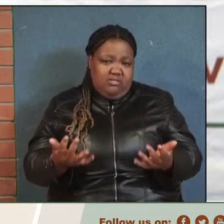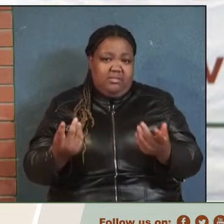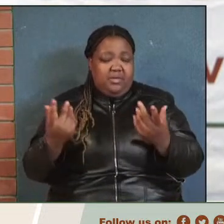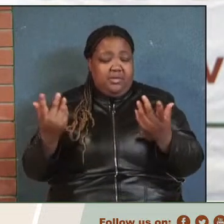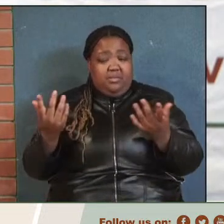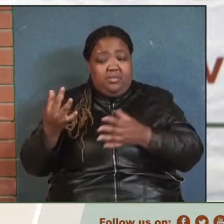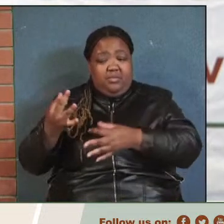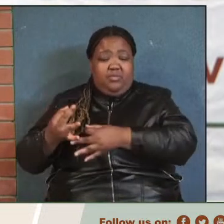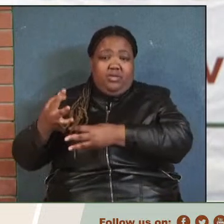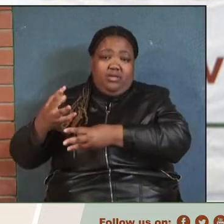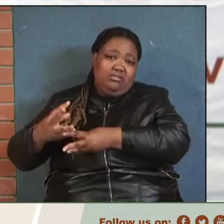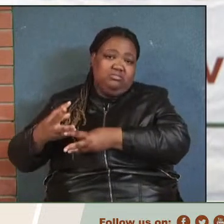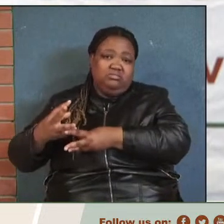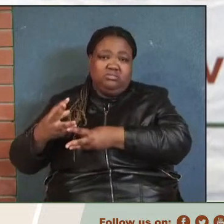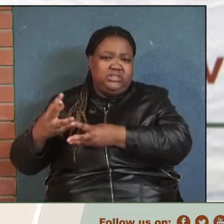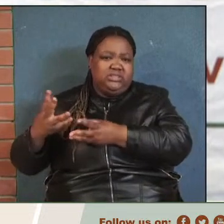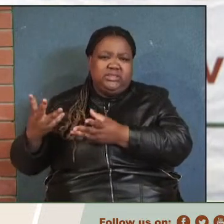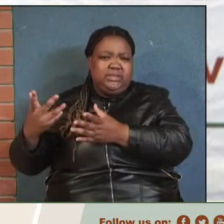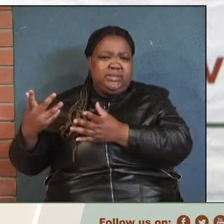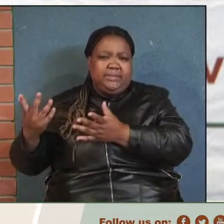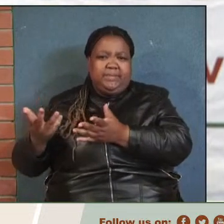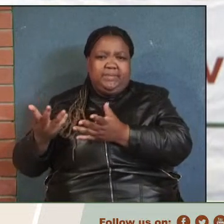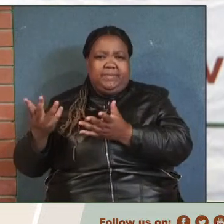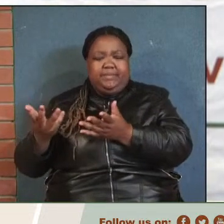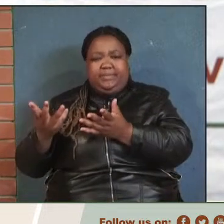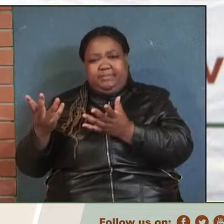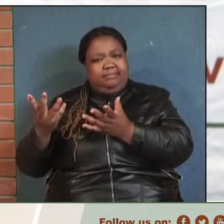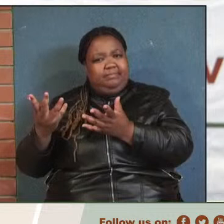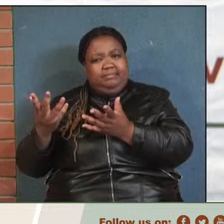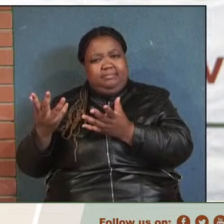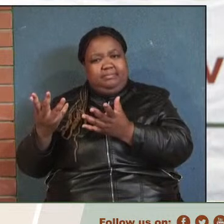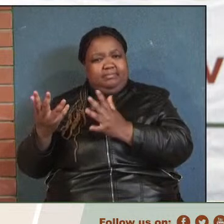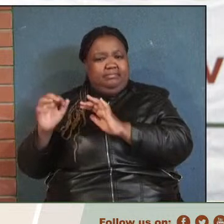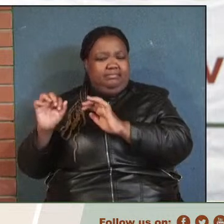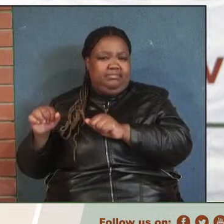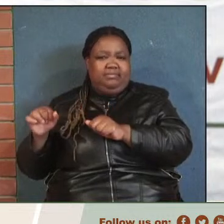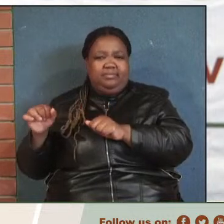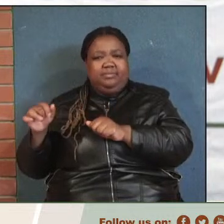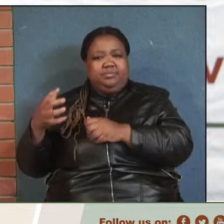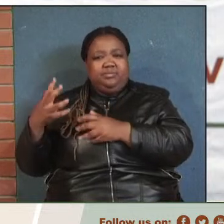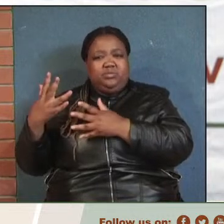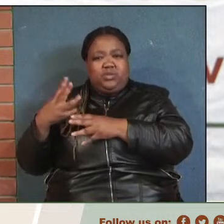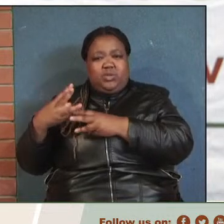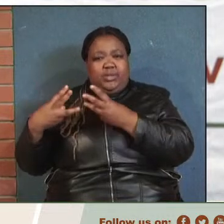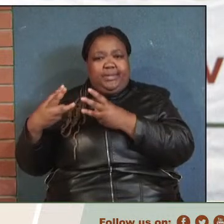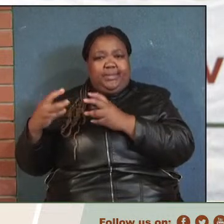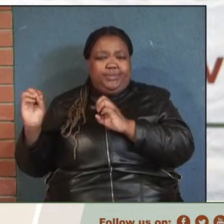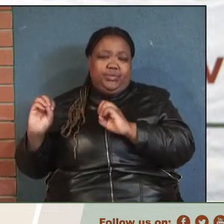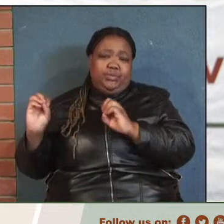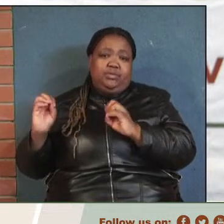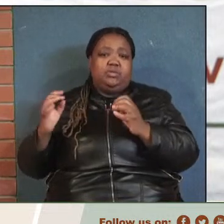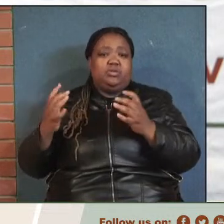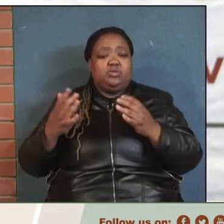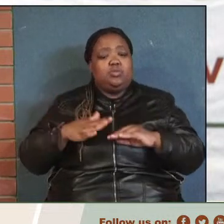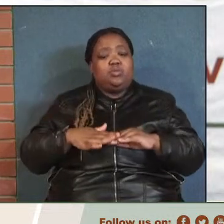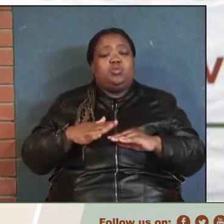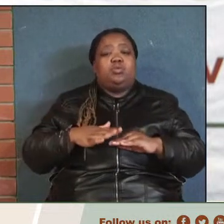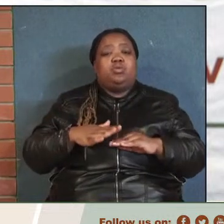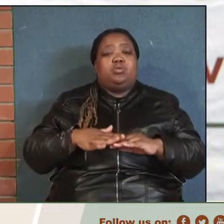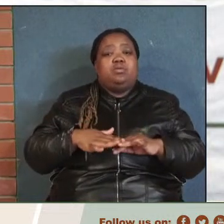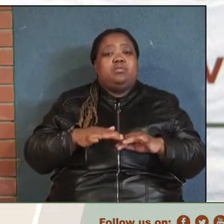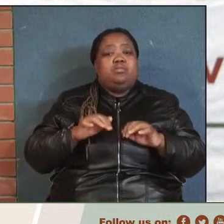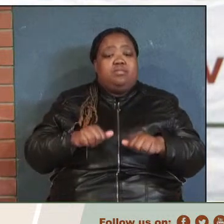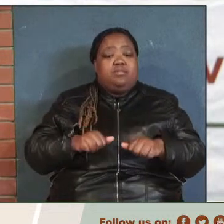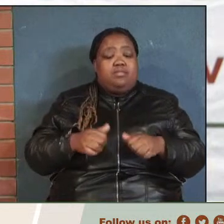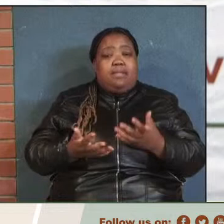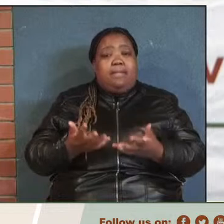So you told me about someone who did it intentionally. So please elaborate more. If I did not do it